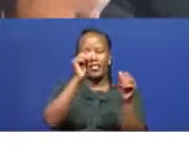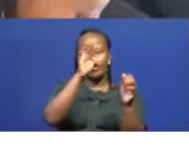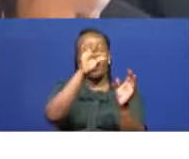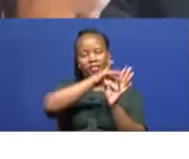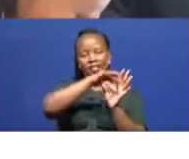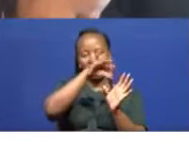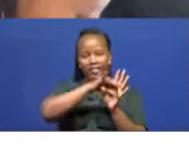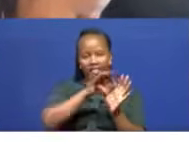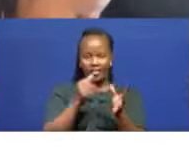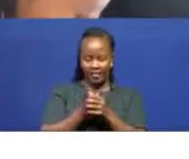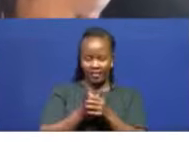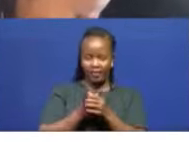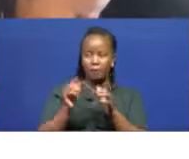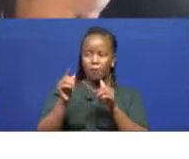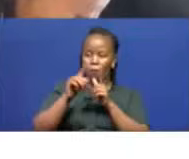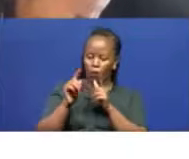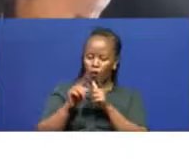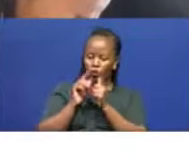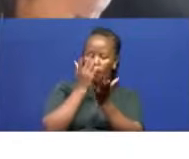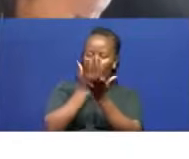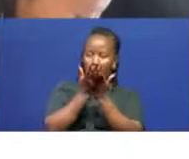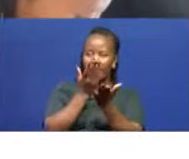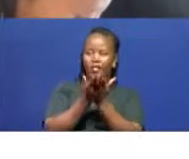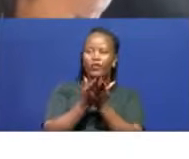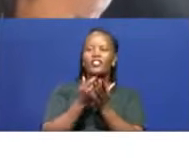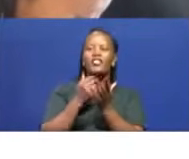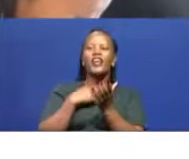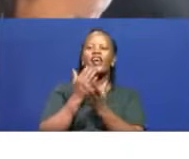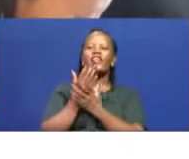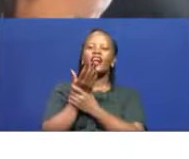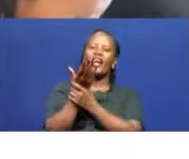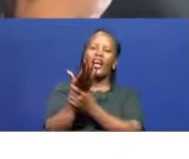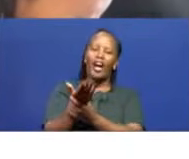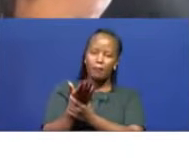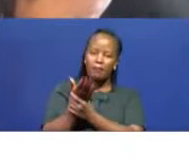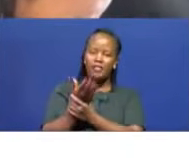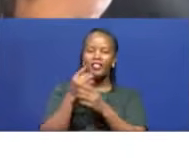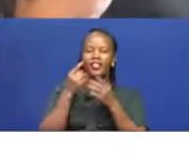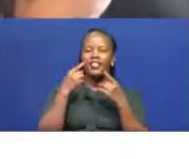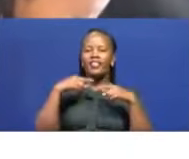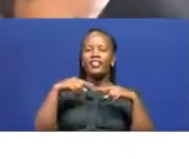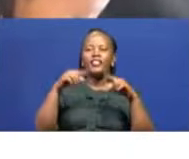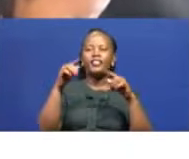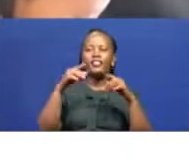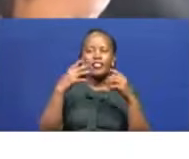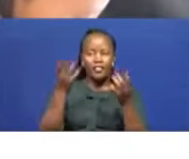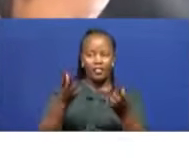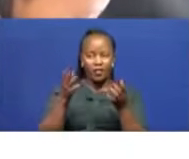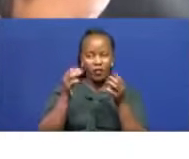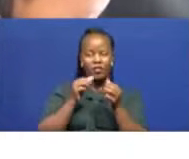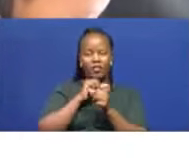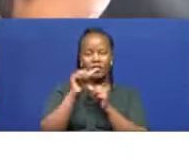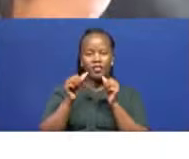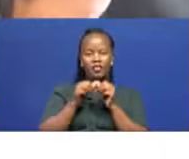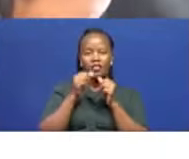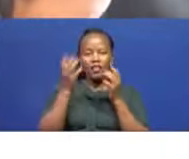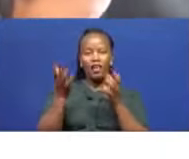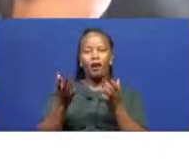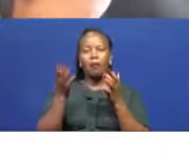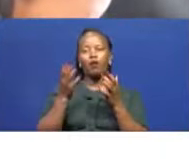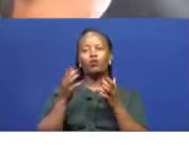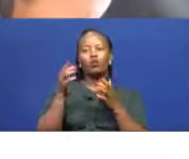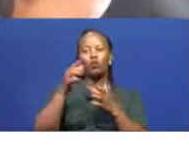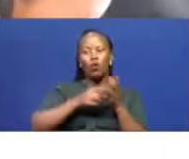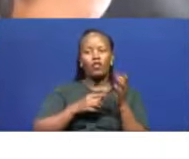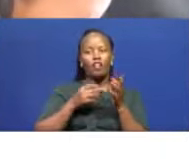The petitioners then sought the following prayers: A declaration that the impeachment process of a deputy president is a sui generis